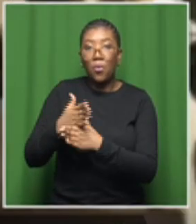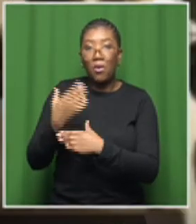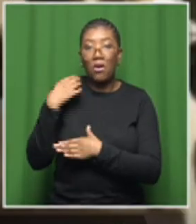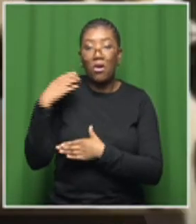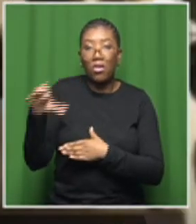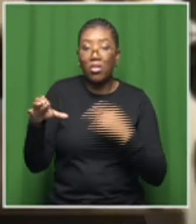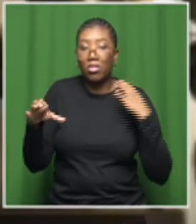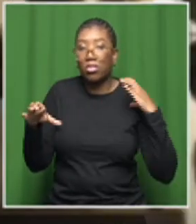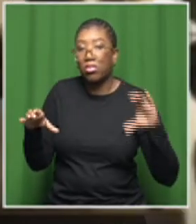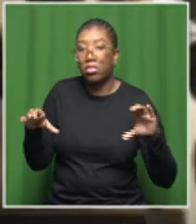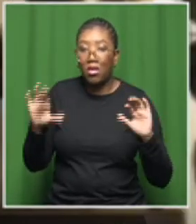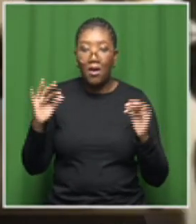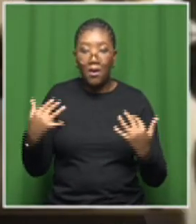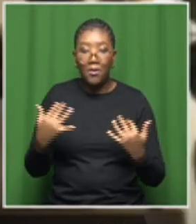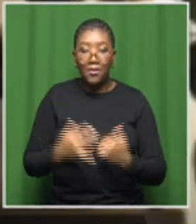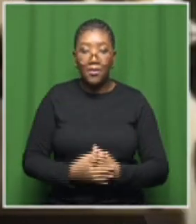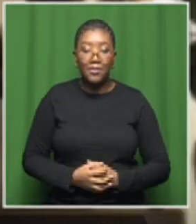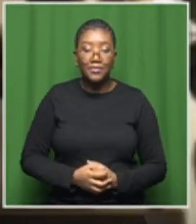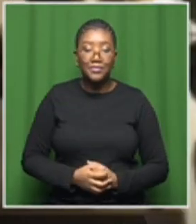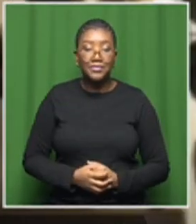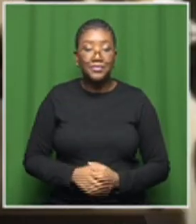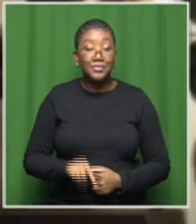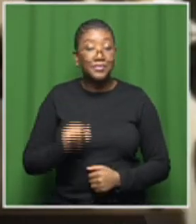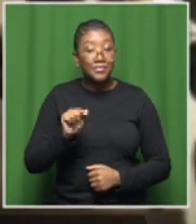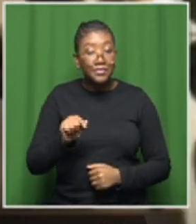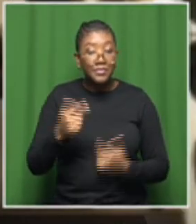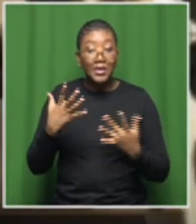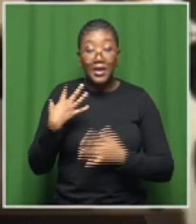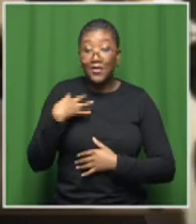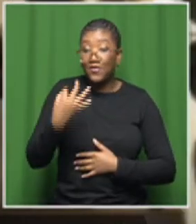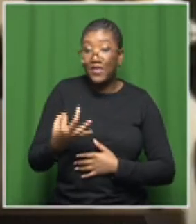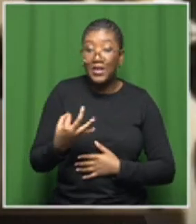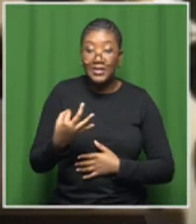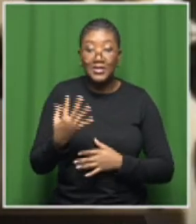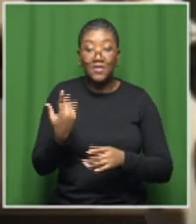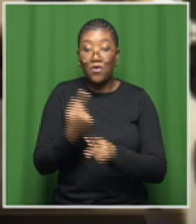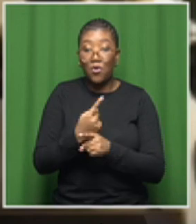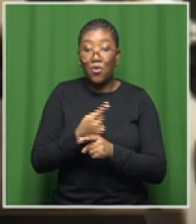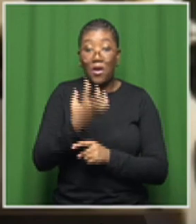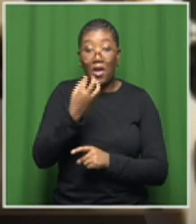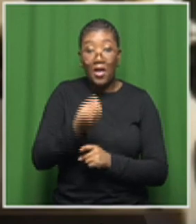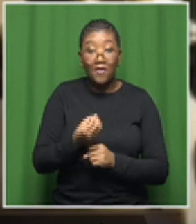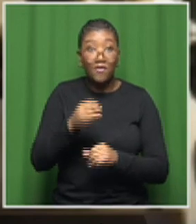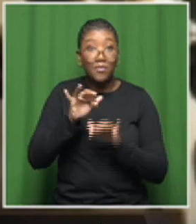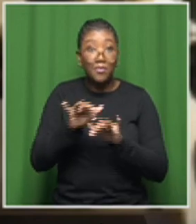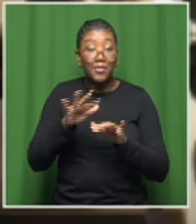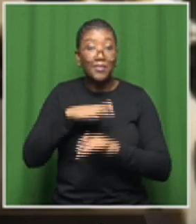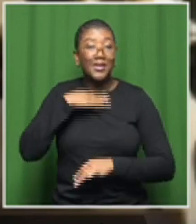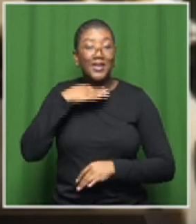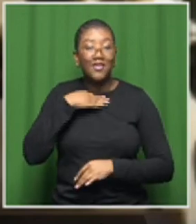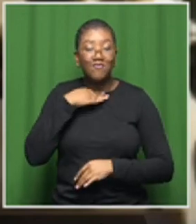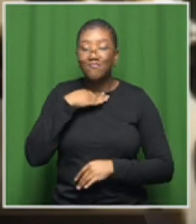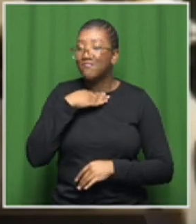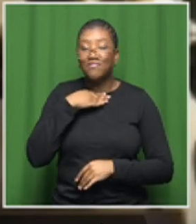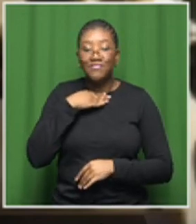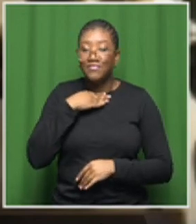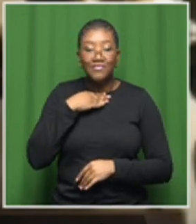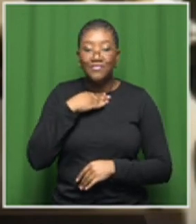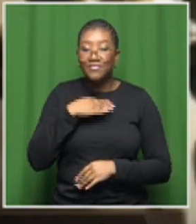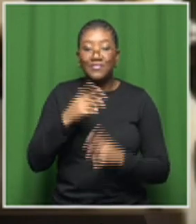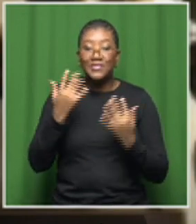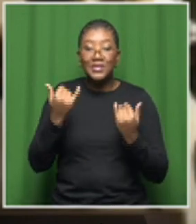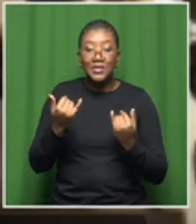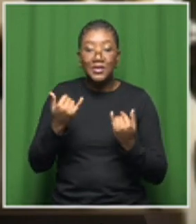Sure. So as with any volunteer-based organization, there's just never enough people. So we find that generally we